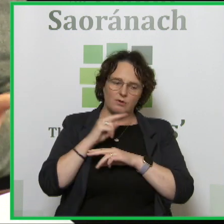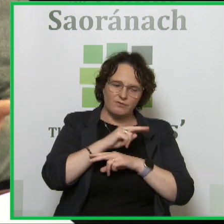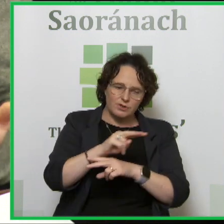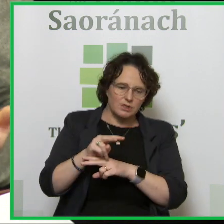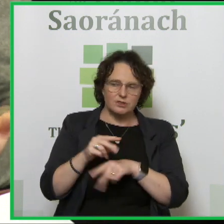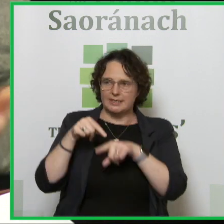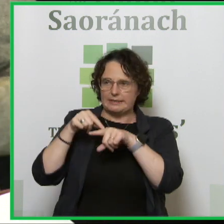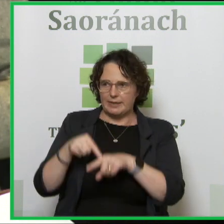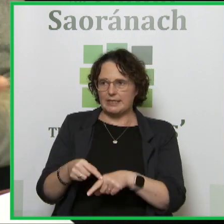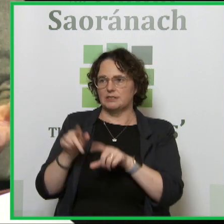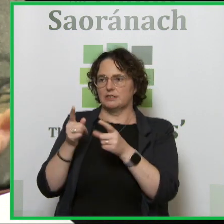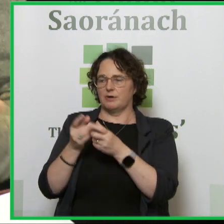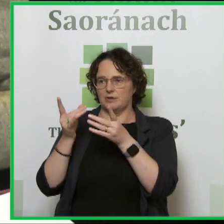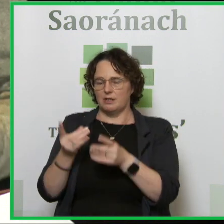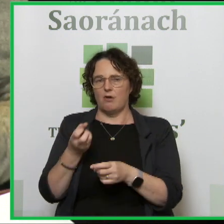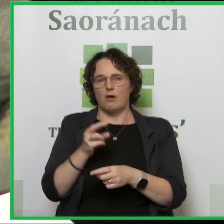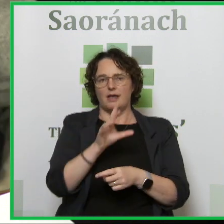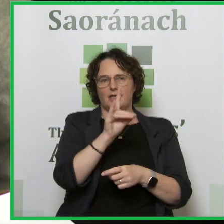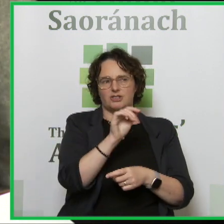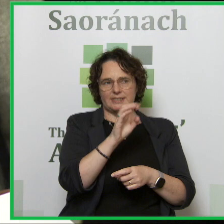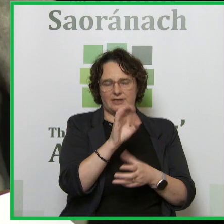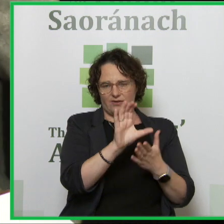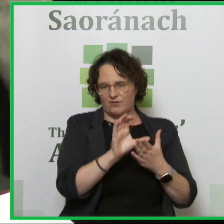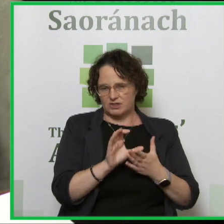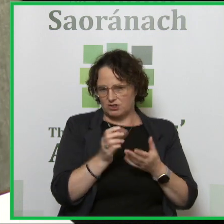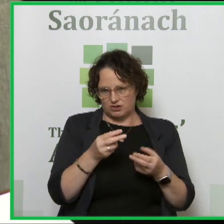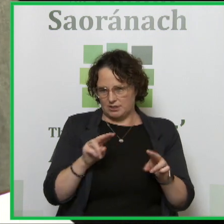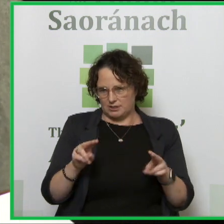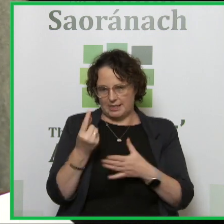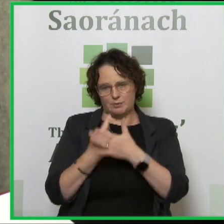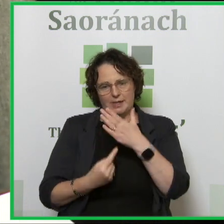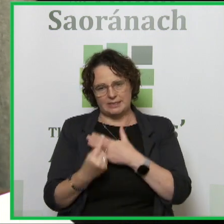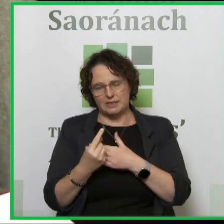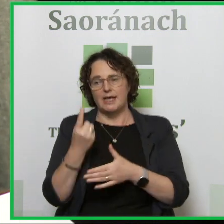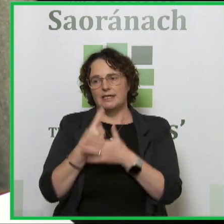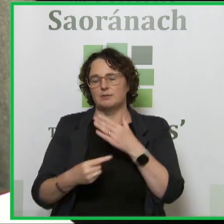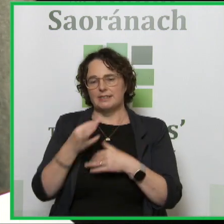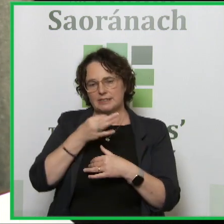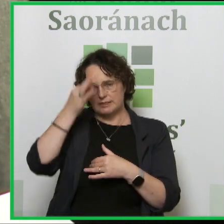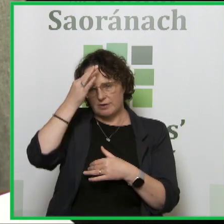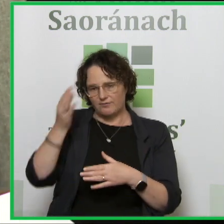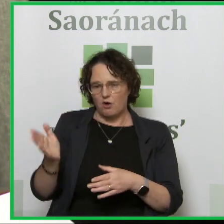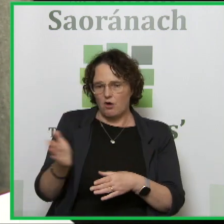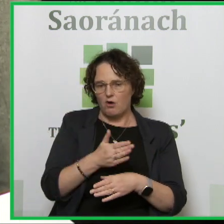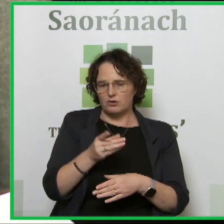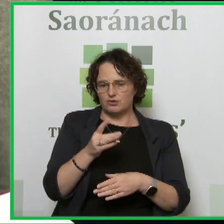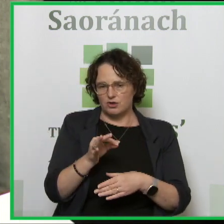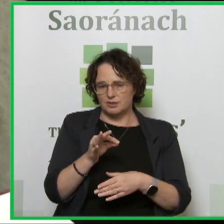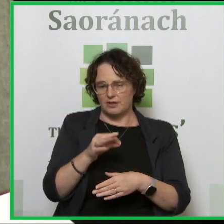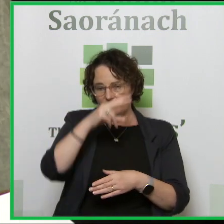on the Department of Health or the HSE for funding. An independent inspectorate for all drug services, for example,